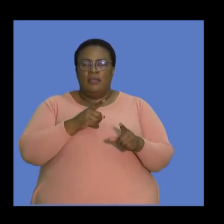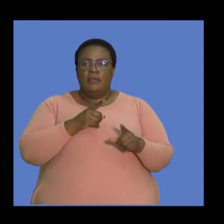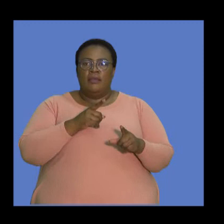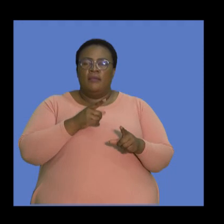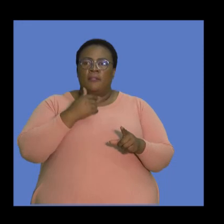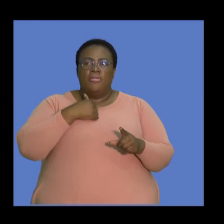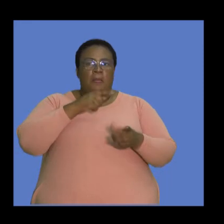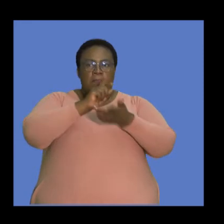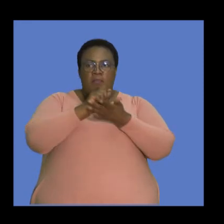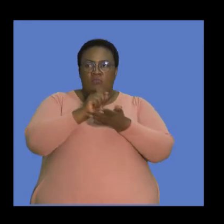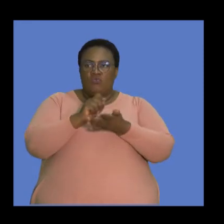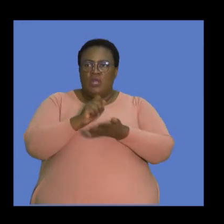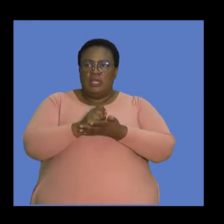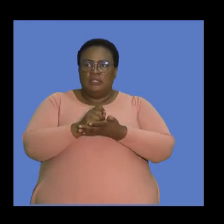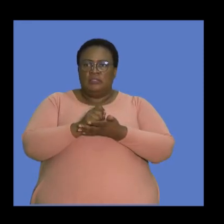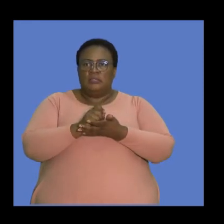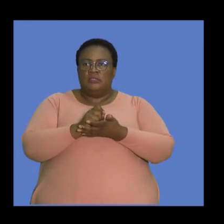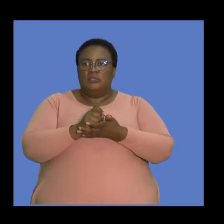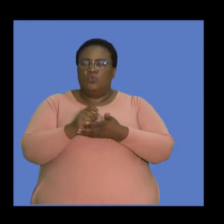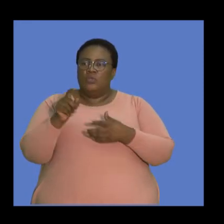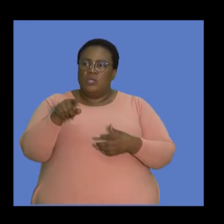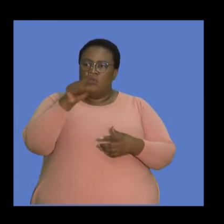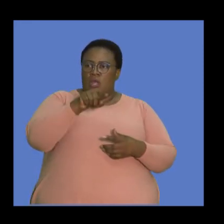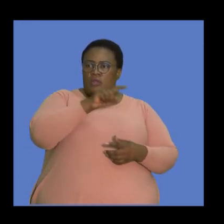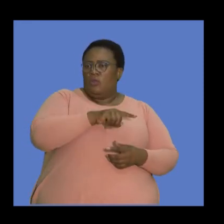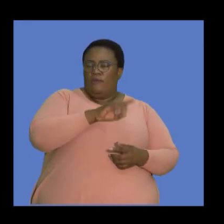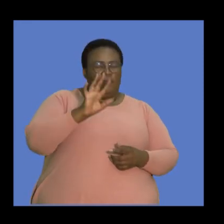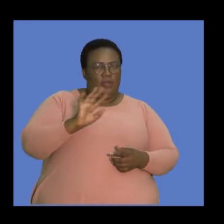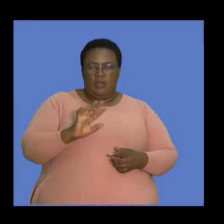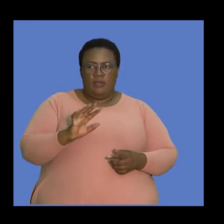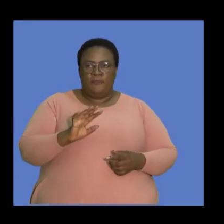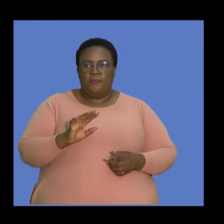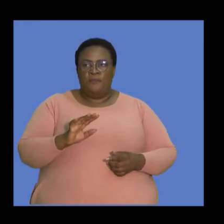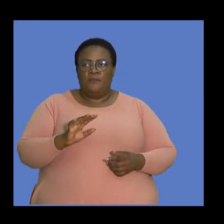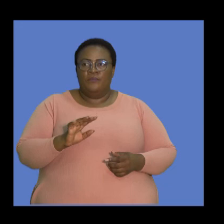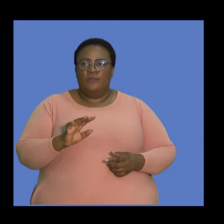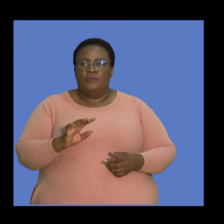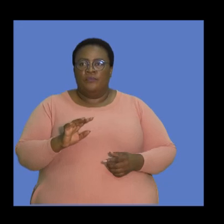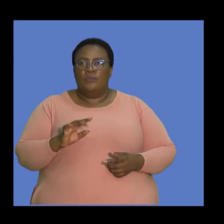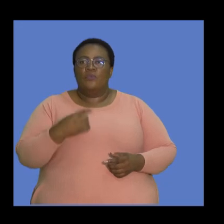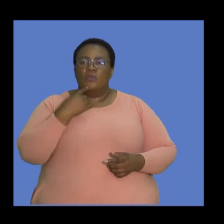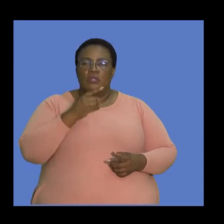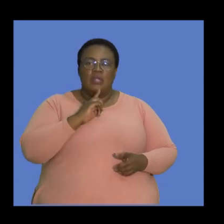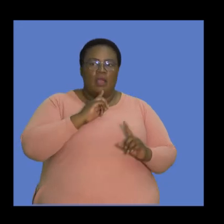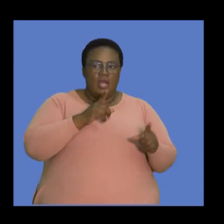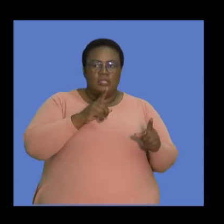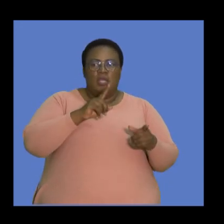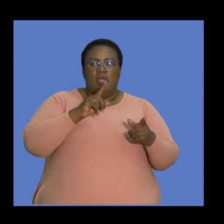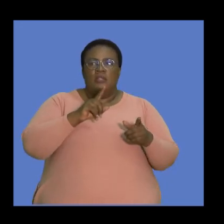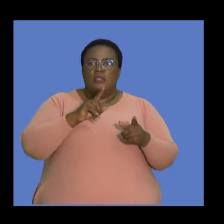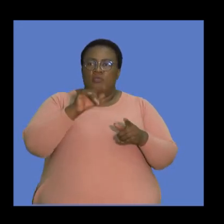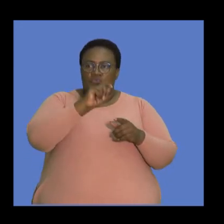see, I'm not writing it in a rounded off manner or anything like that. I will say answer and